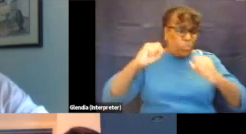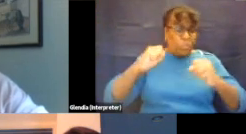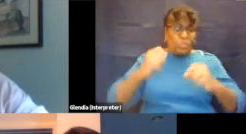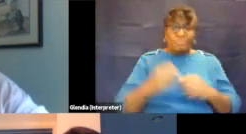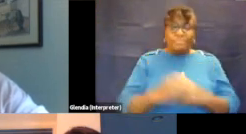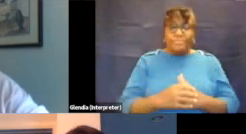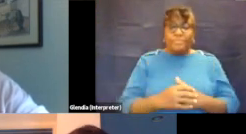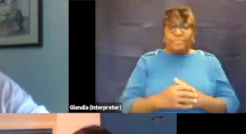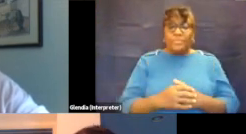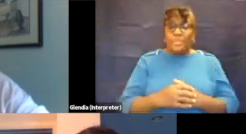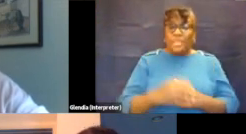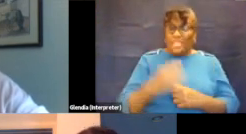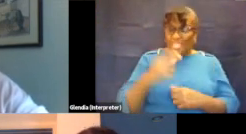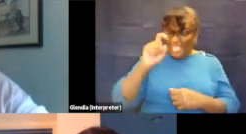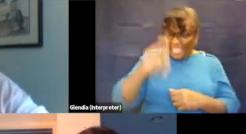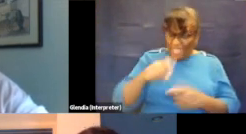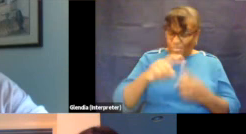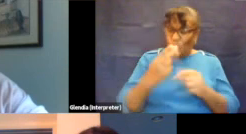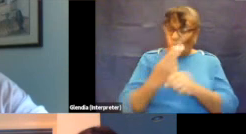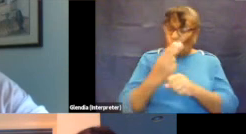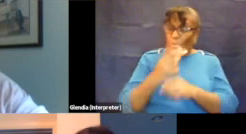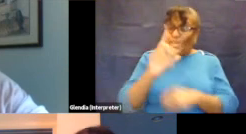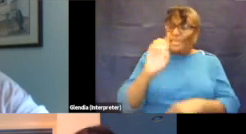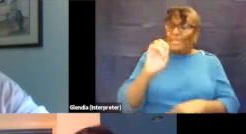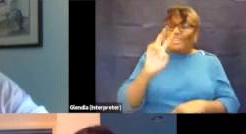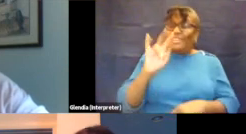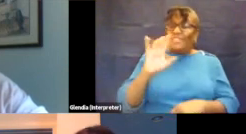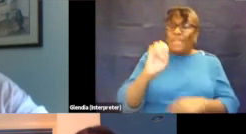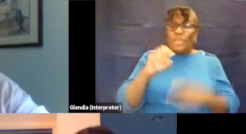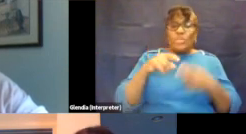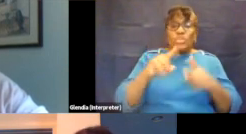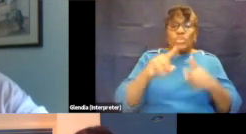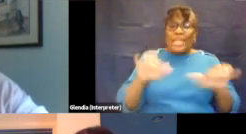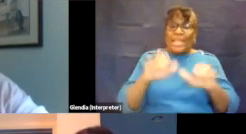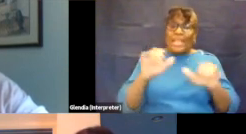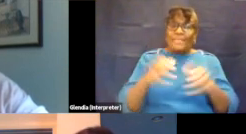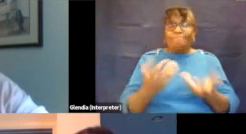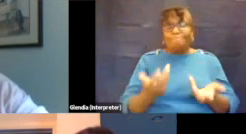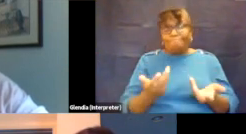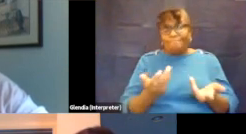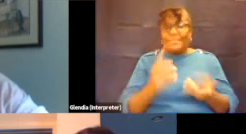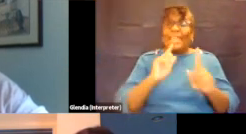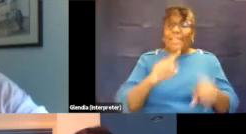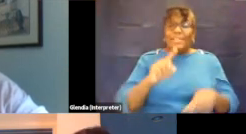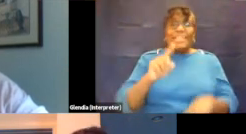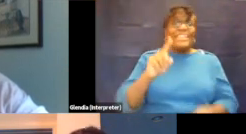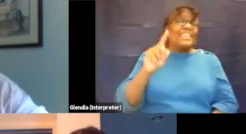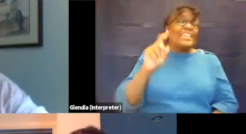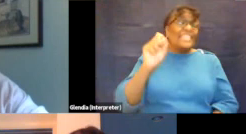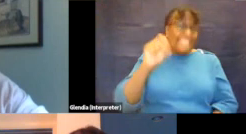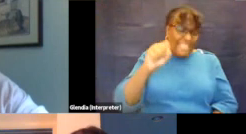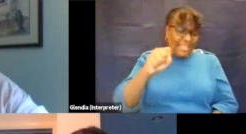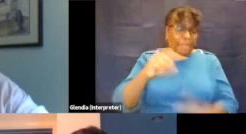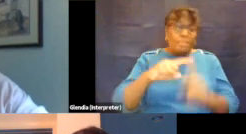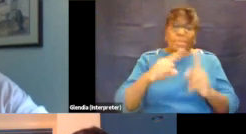Does my child need to wear his or her device during an activity? So the answer will usually be yes, but there are times that hearing